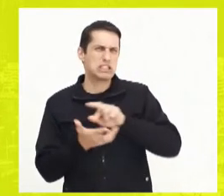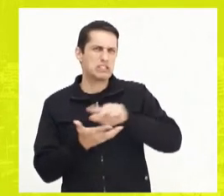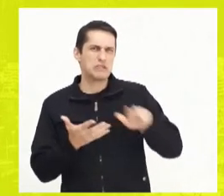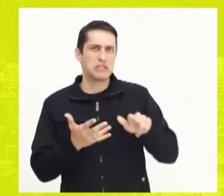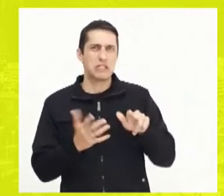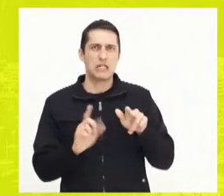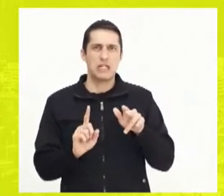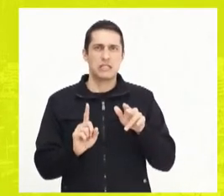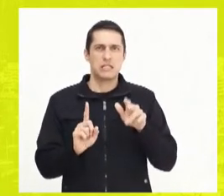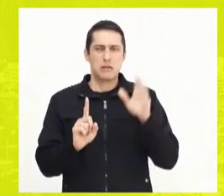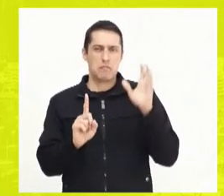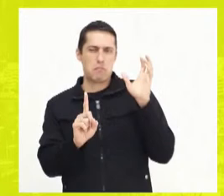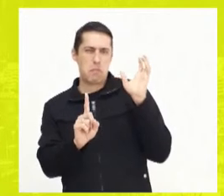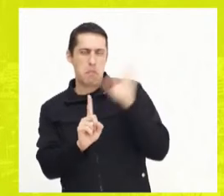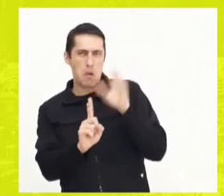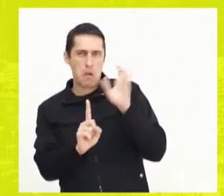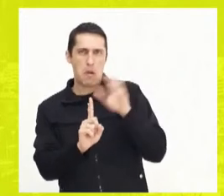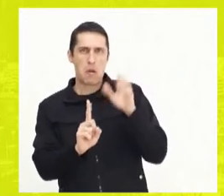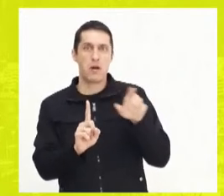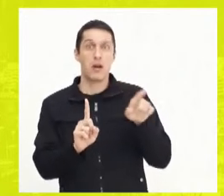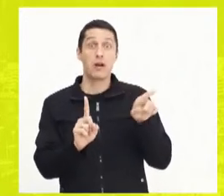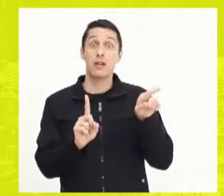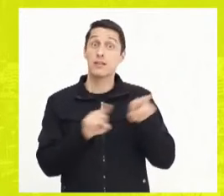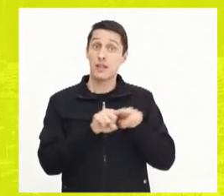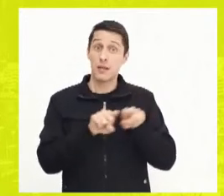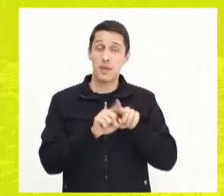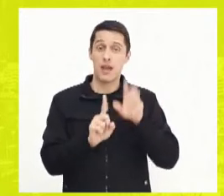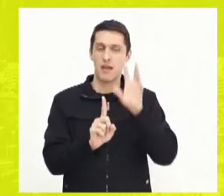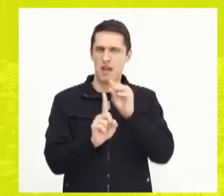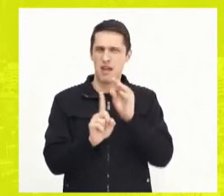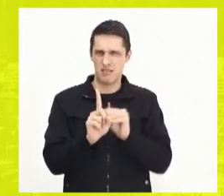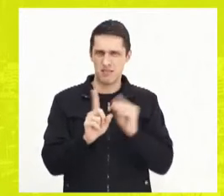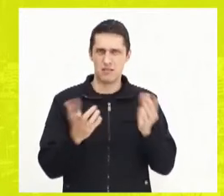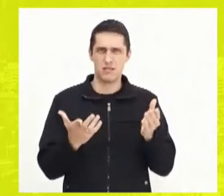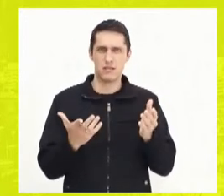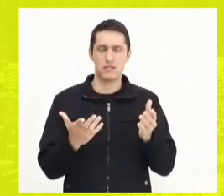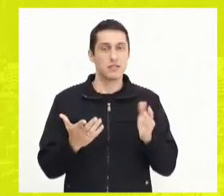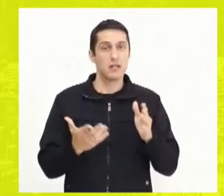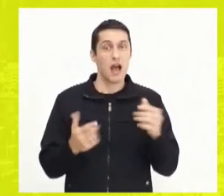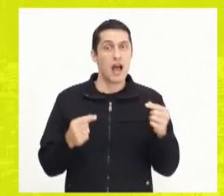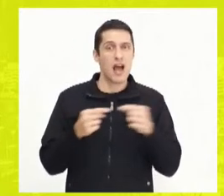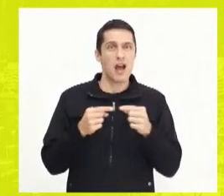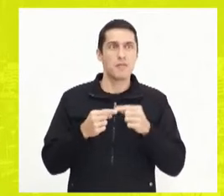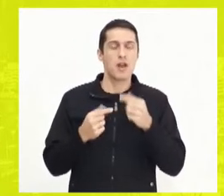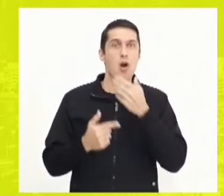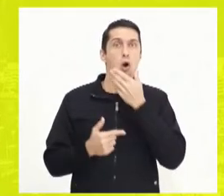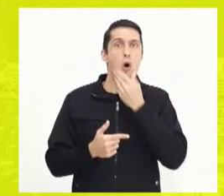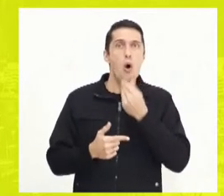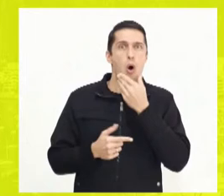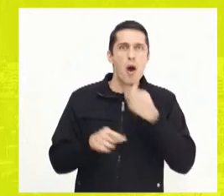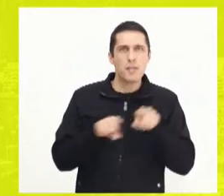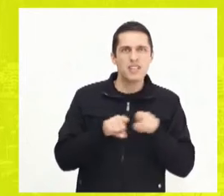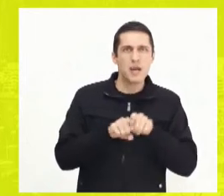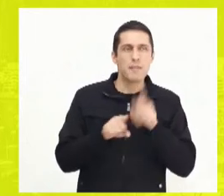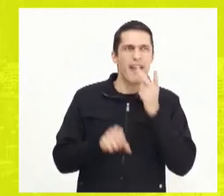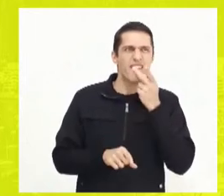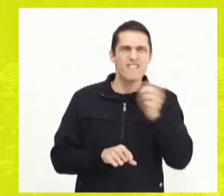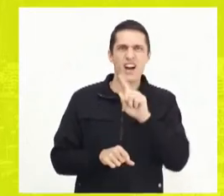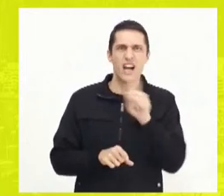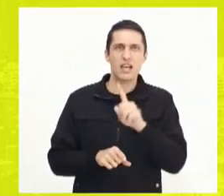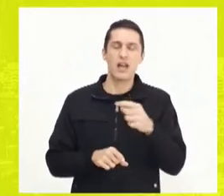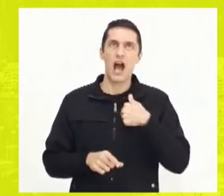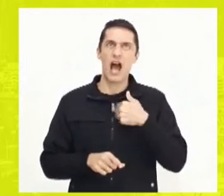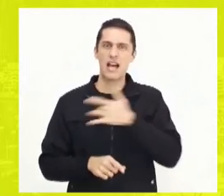media offices especially you know the news newspaper offices and so on there's a lot of sexism going on they don't talk about